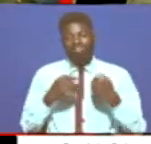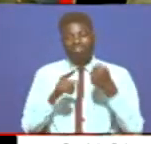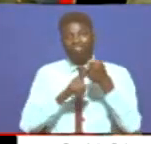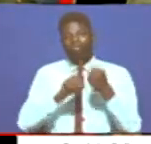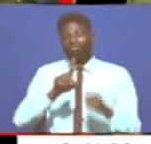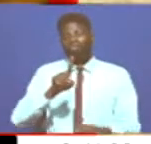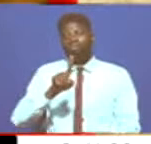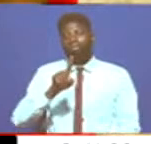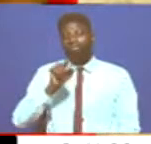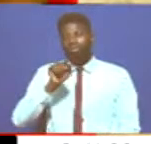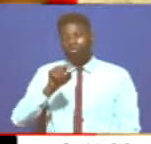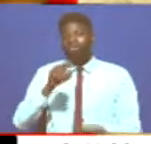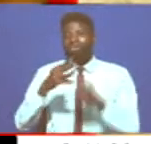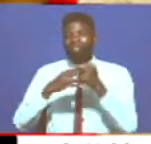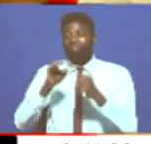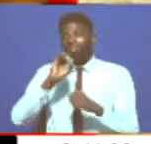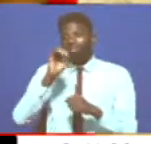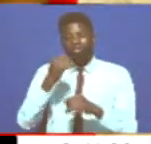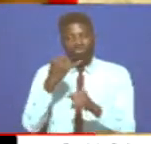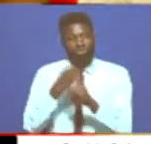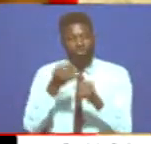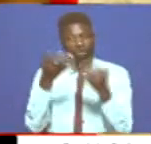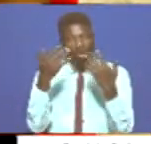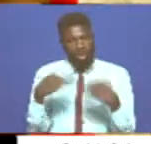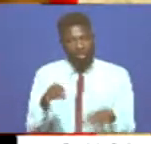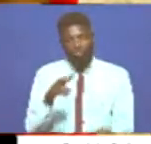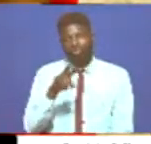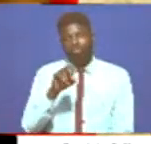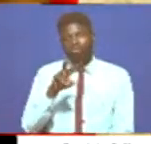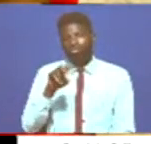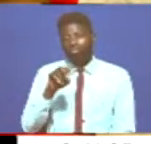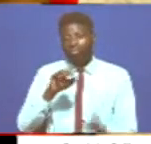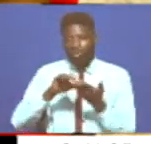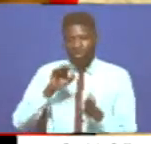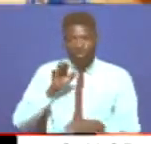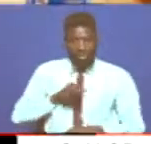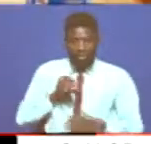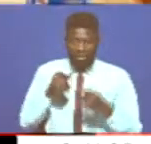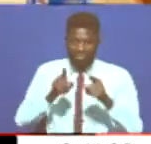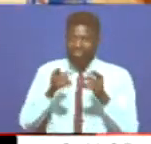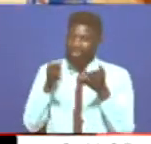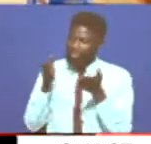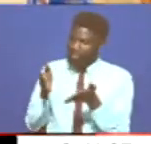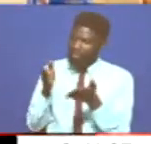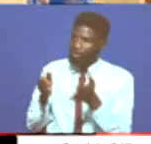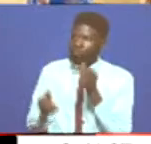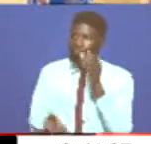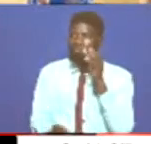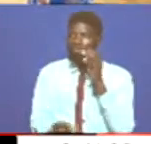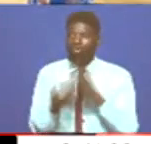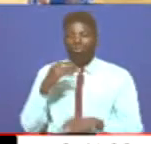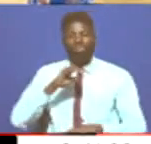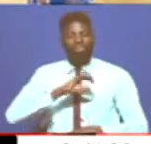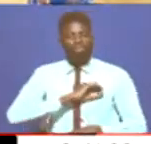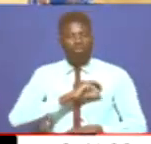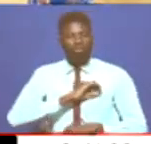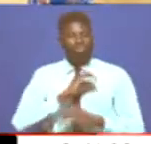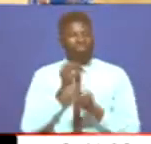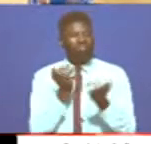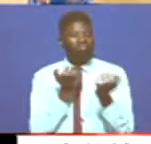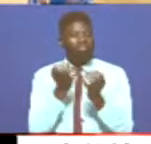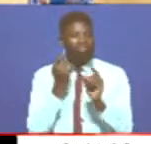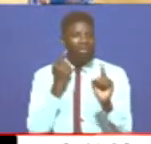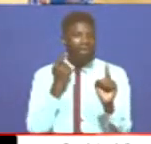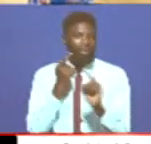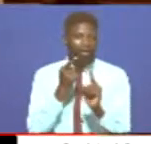jobs lost in 2020, indicating that more women became available to start their own businesses in order to make a living.